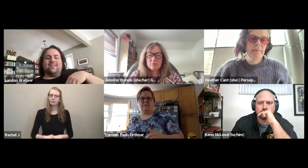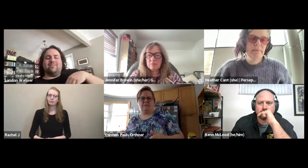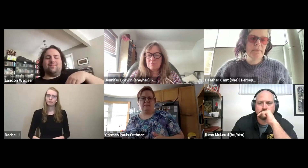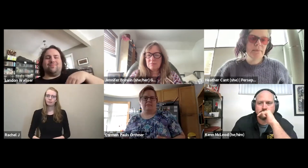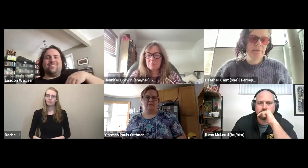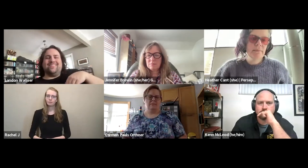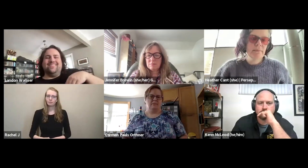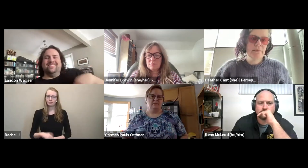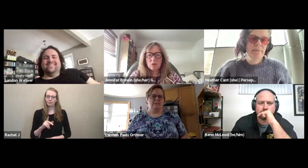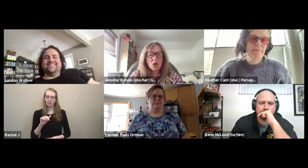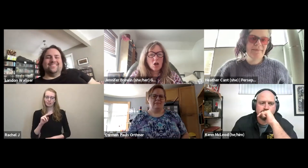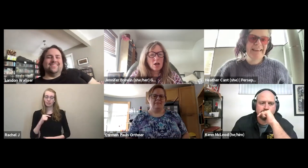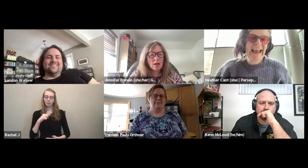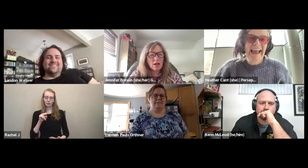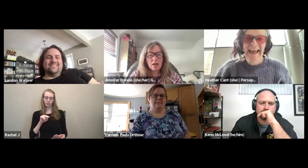I shall watch for it.